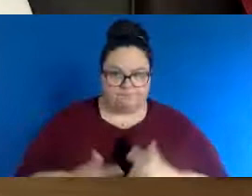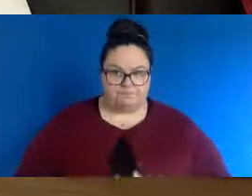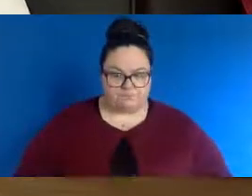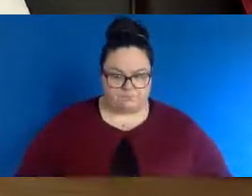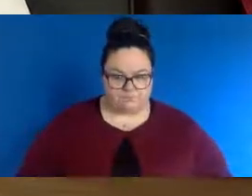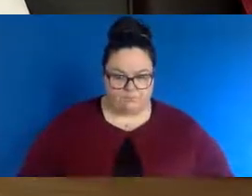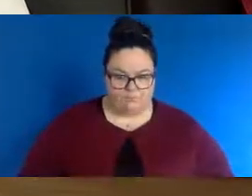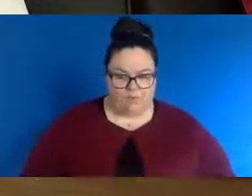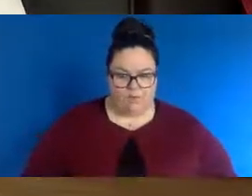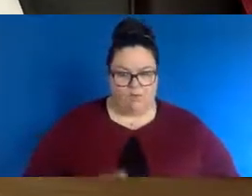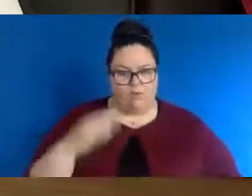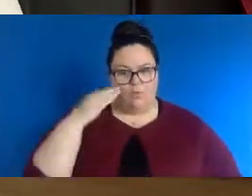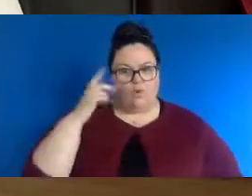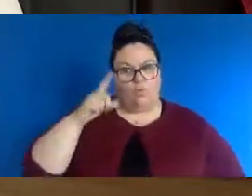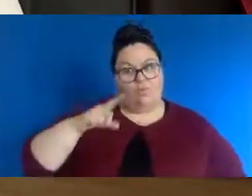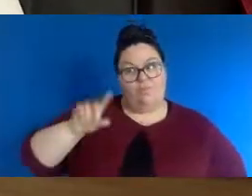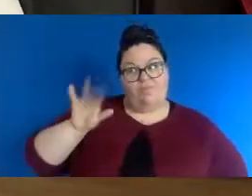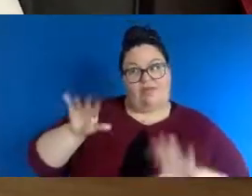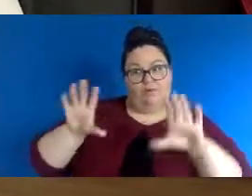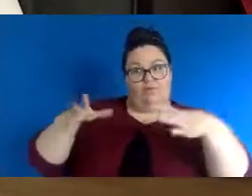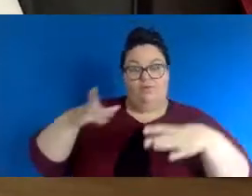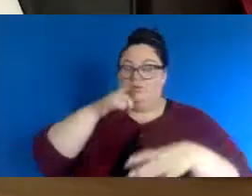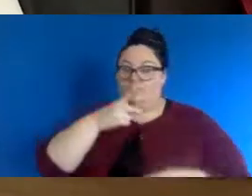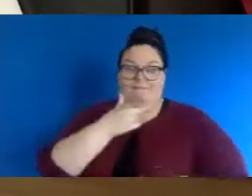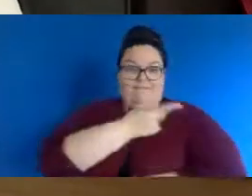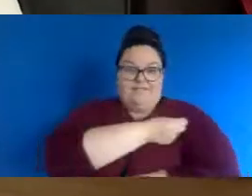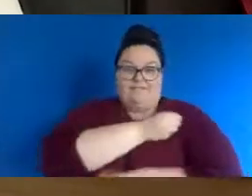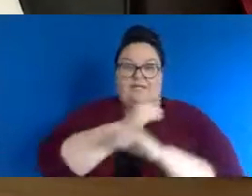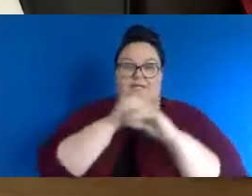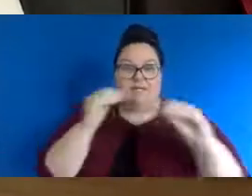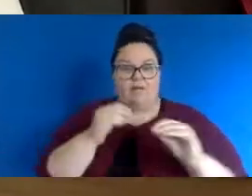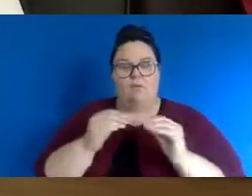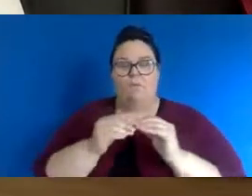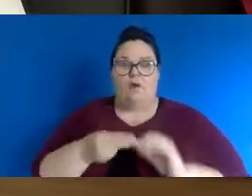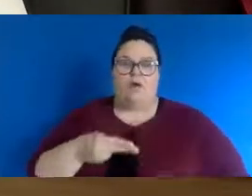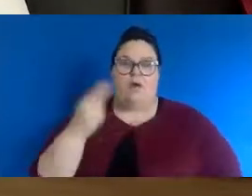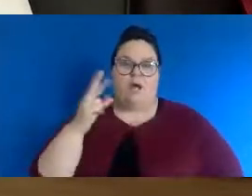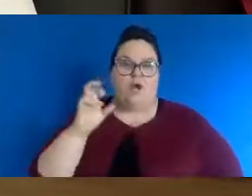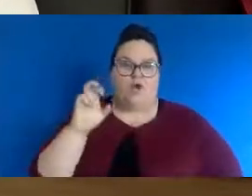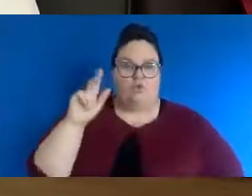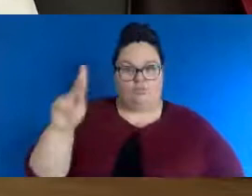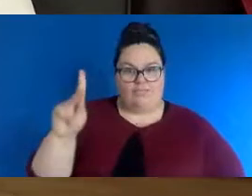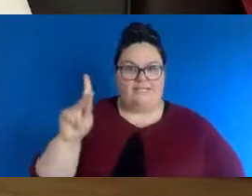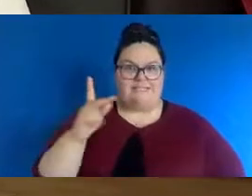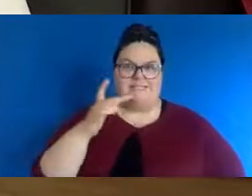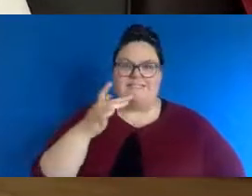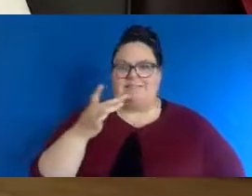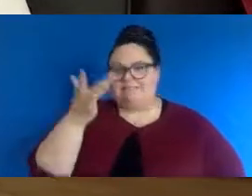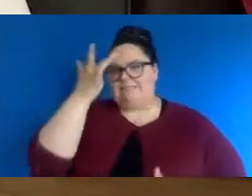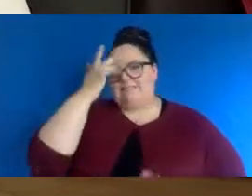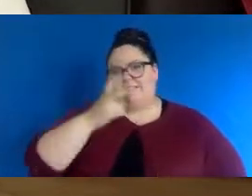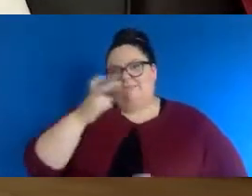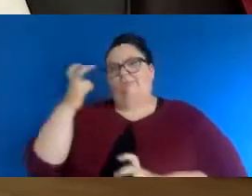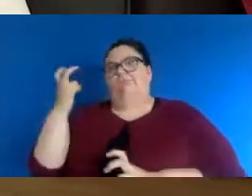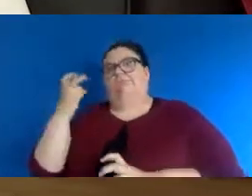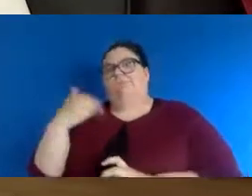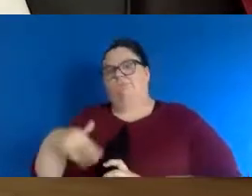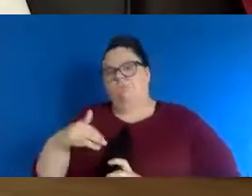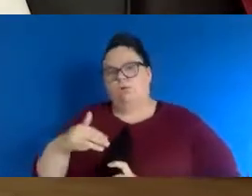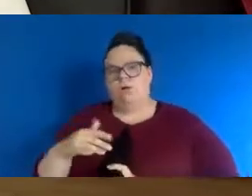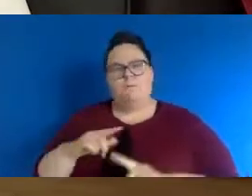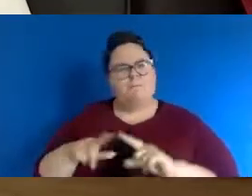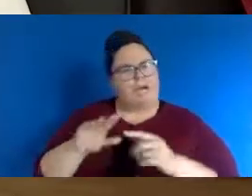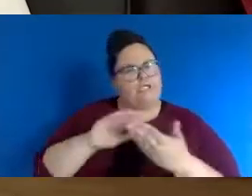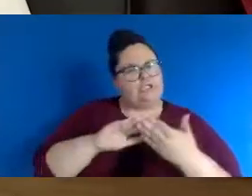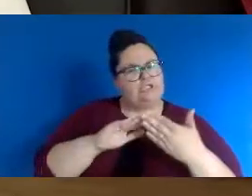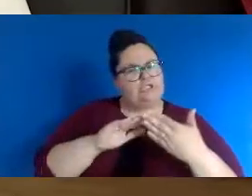they are at a higher risk of severe outcomes. Although with children, we haven't really seen a lot of transmission